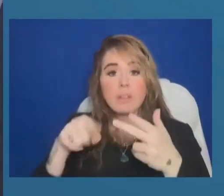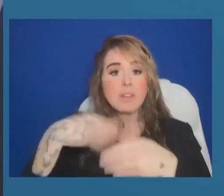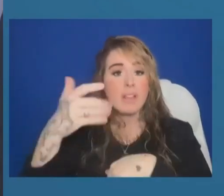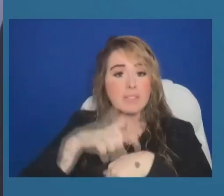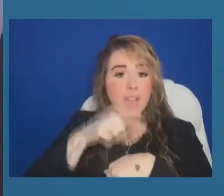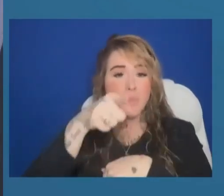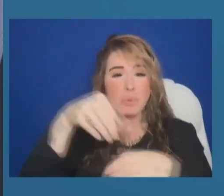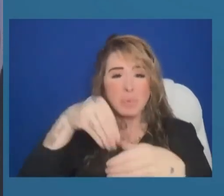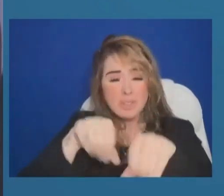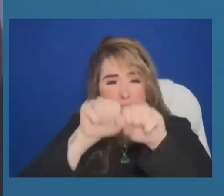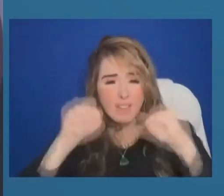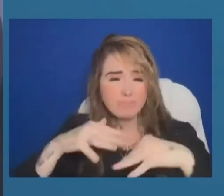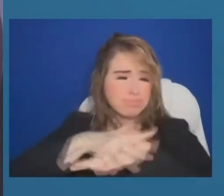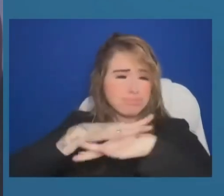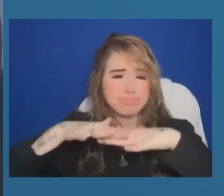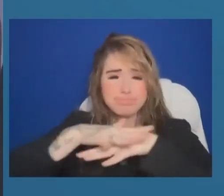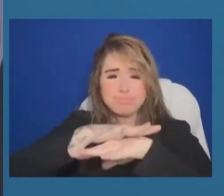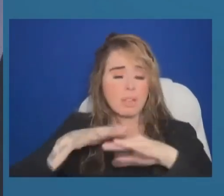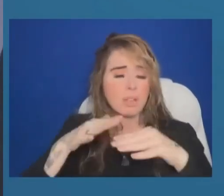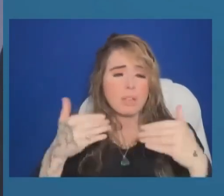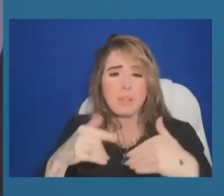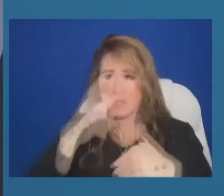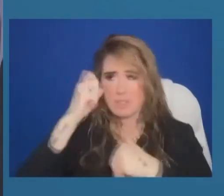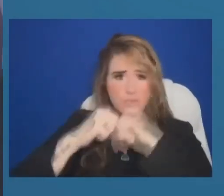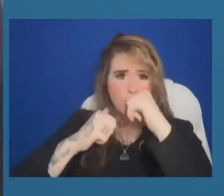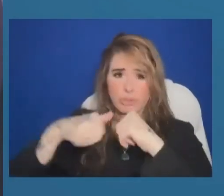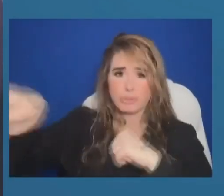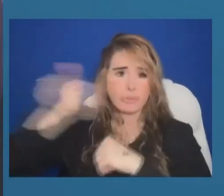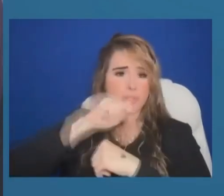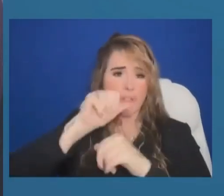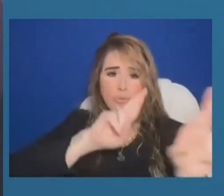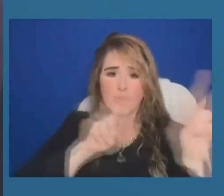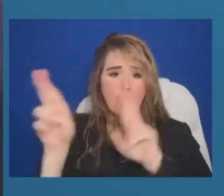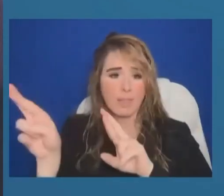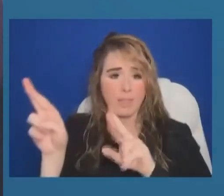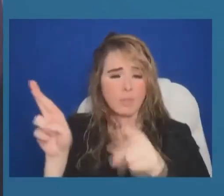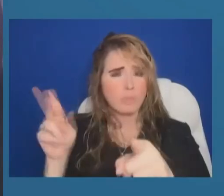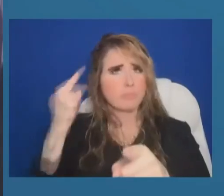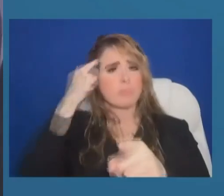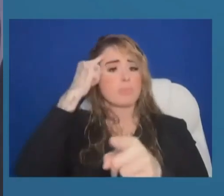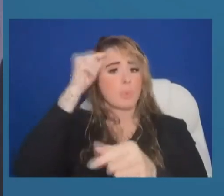because infrastructure repairs were not made, I want you to think of this.